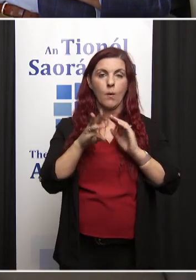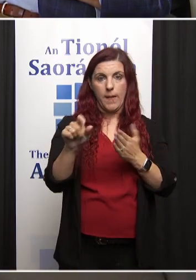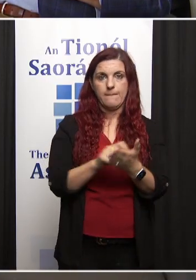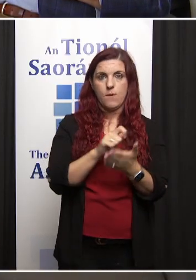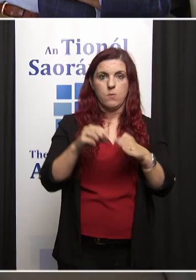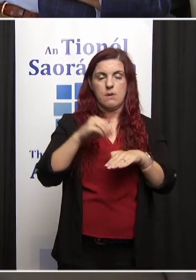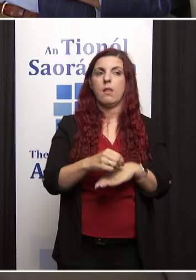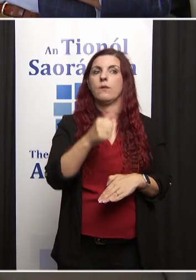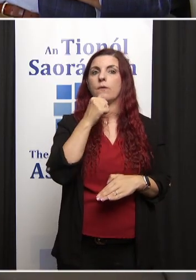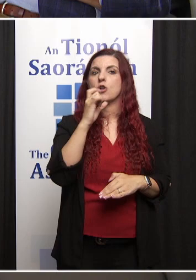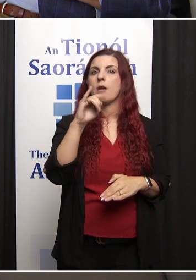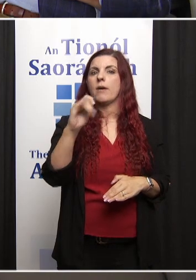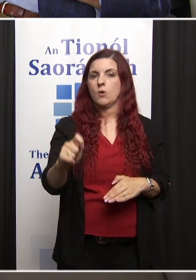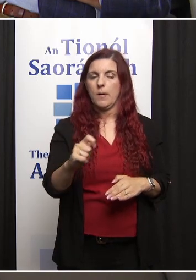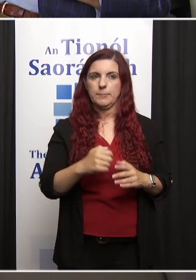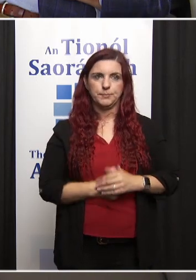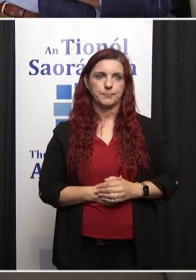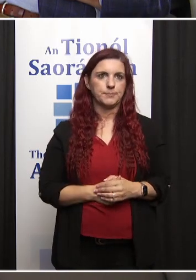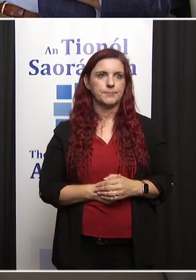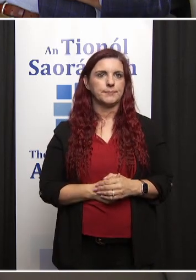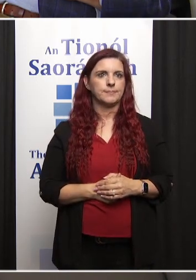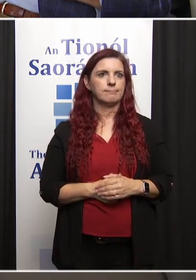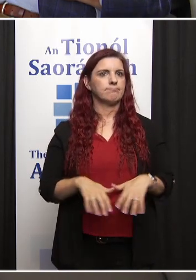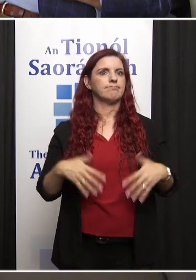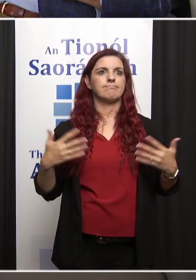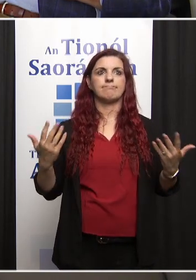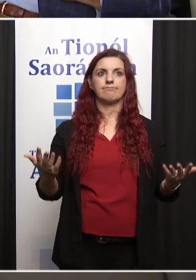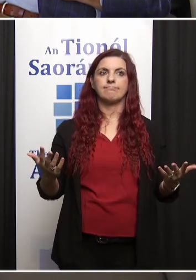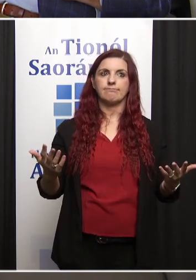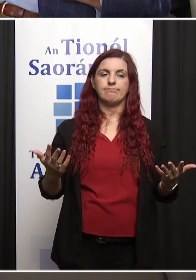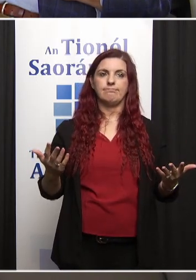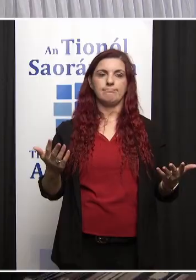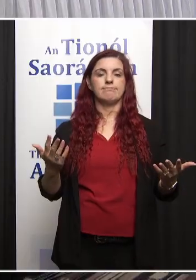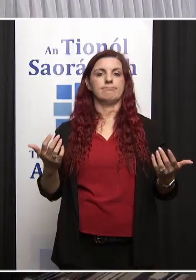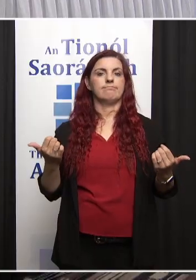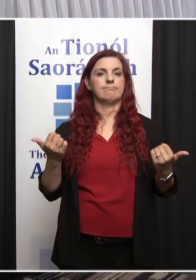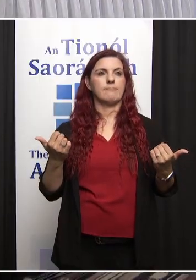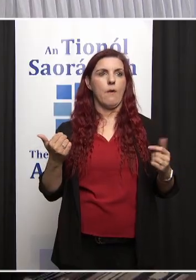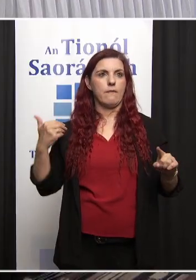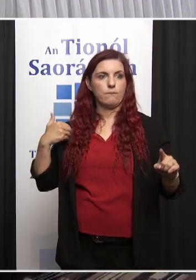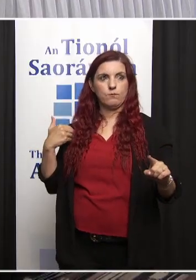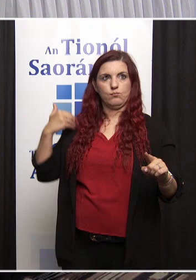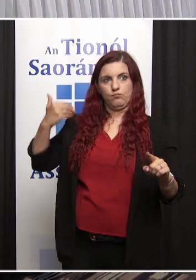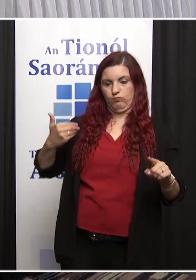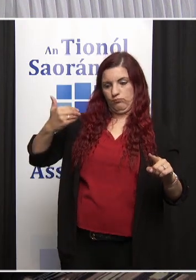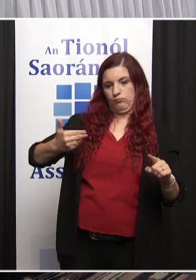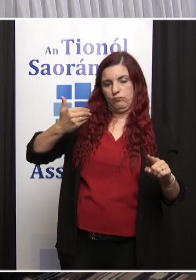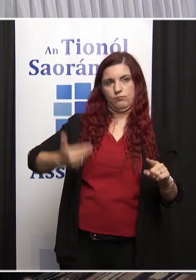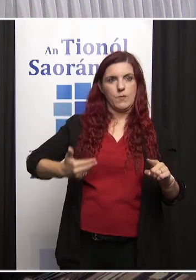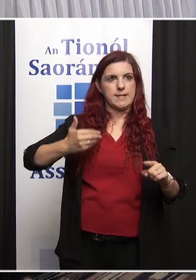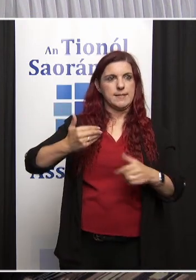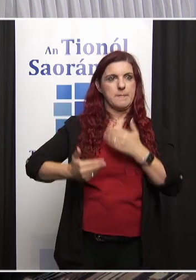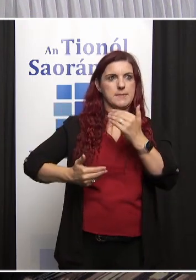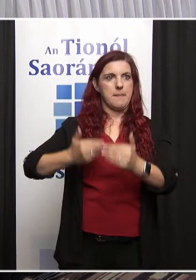representatives in both houses of the Oireachtas. So we've gone through a number of steps. We're getting close to